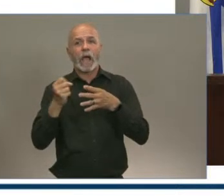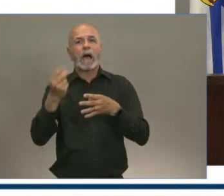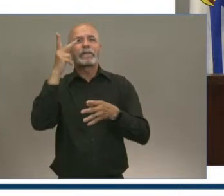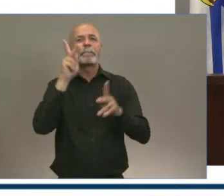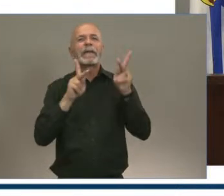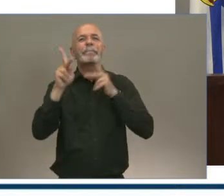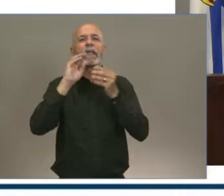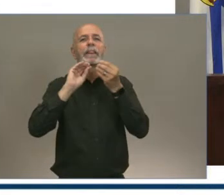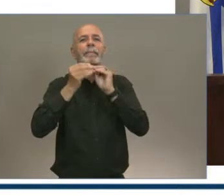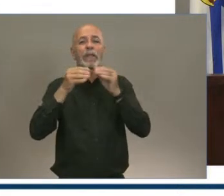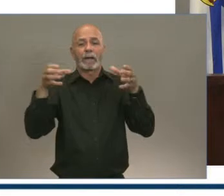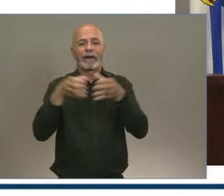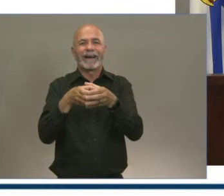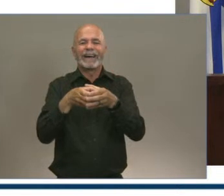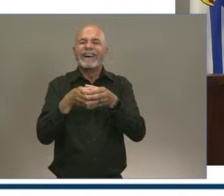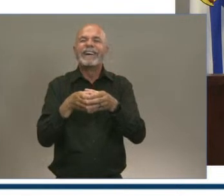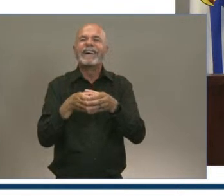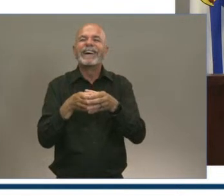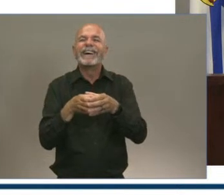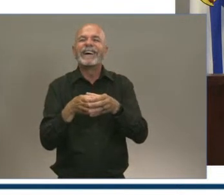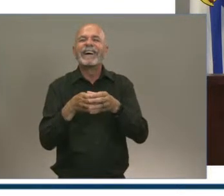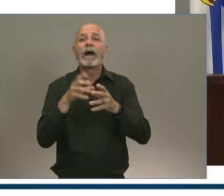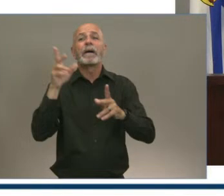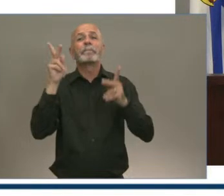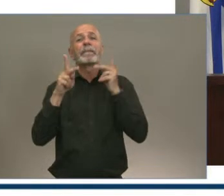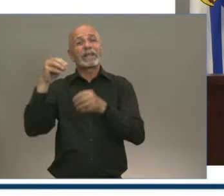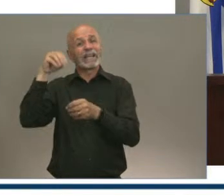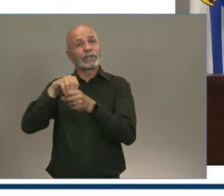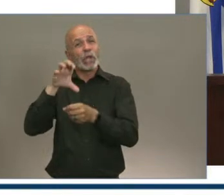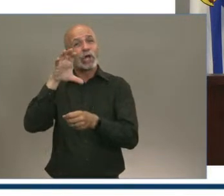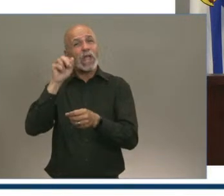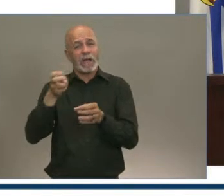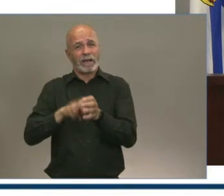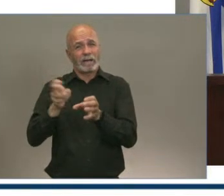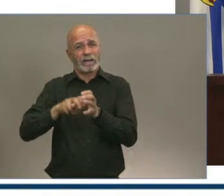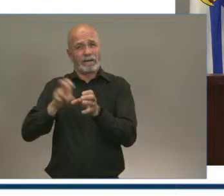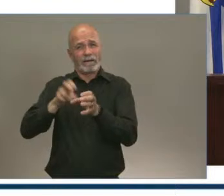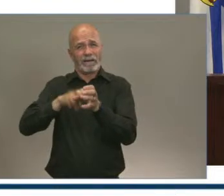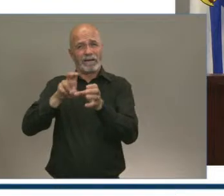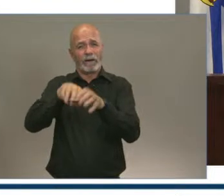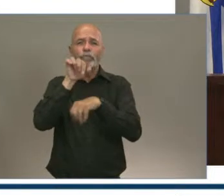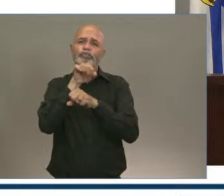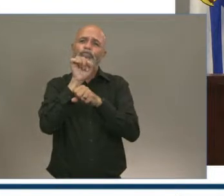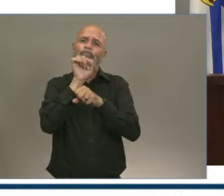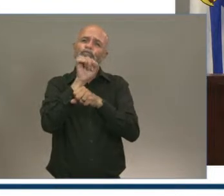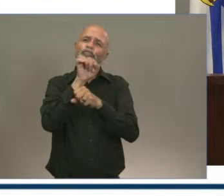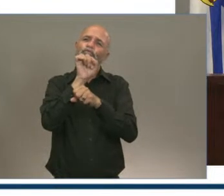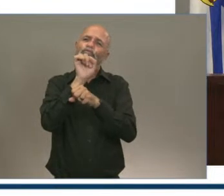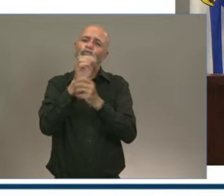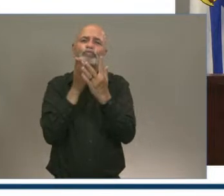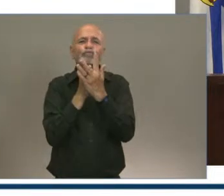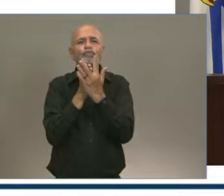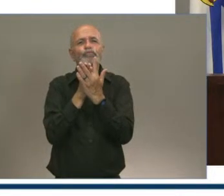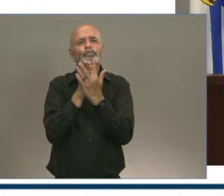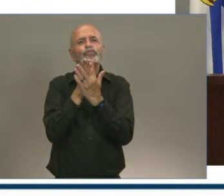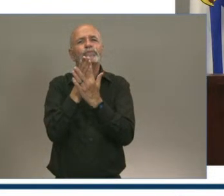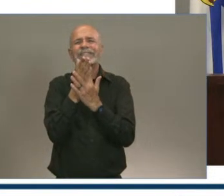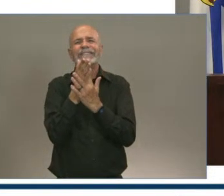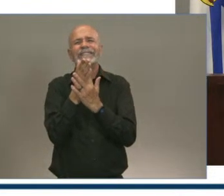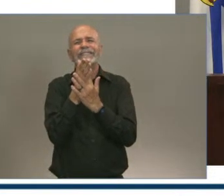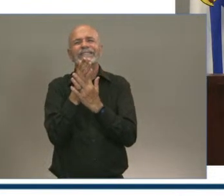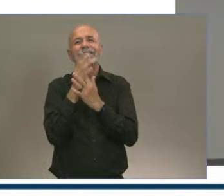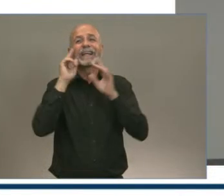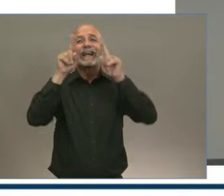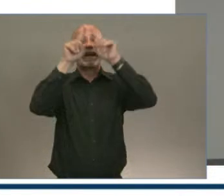safety risk would be with people isolated in their vehicles, especially considering drive-through theaters can operate? So drive-through theaters